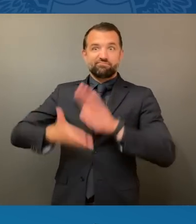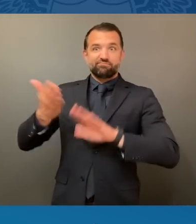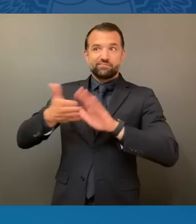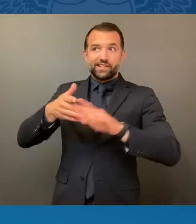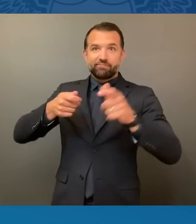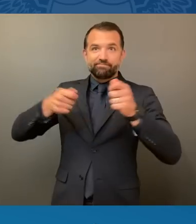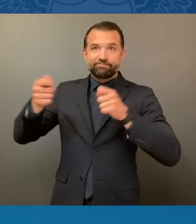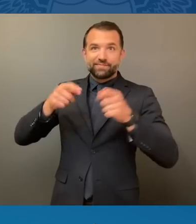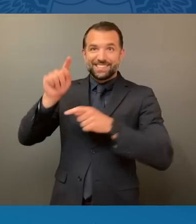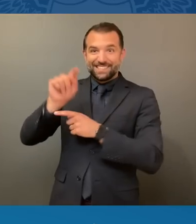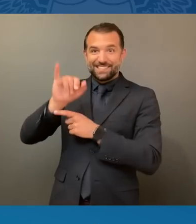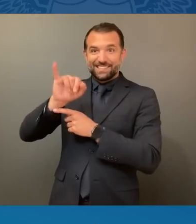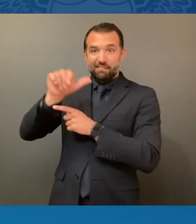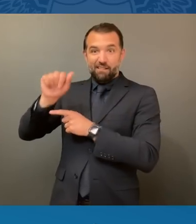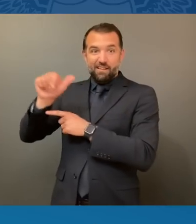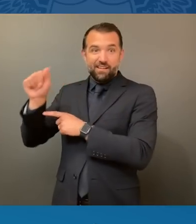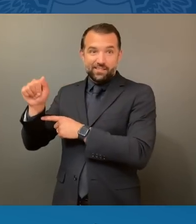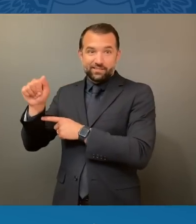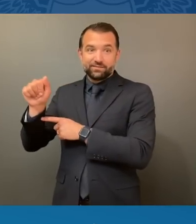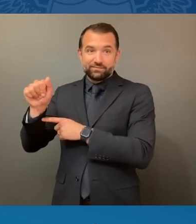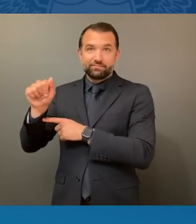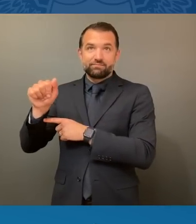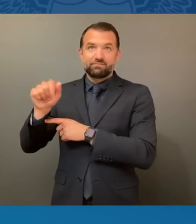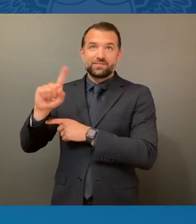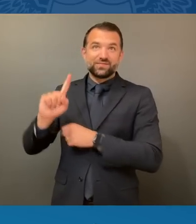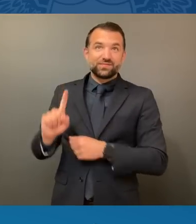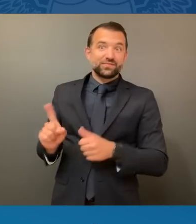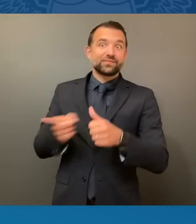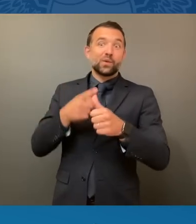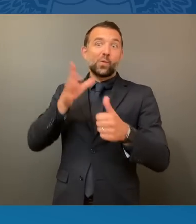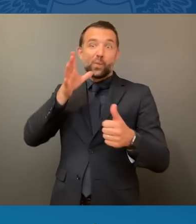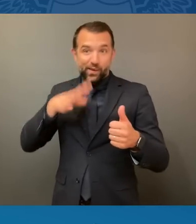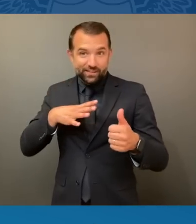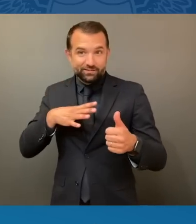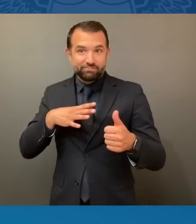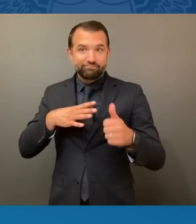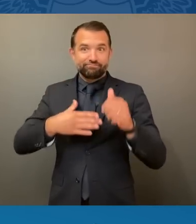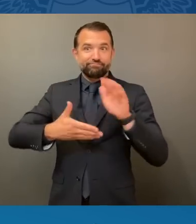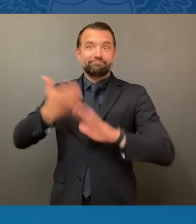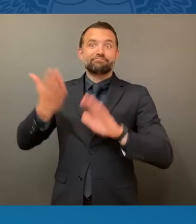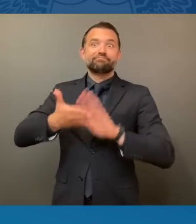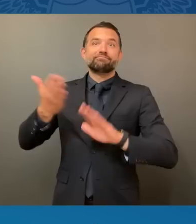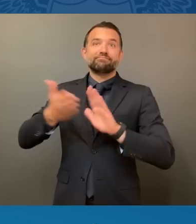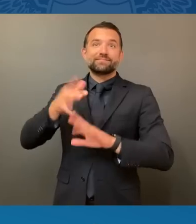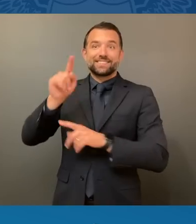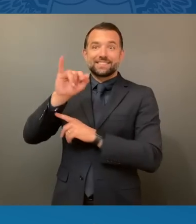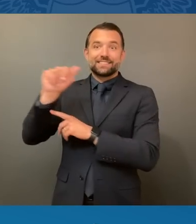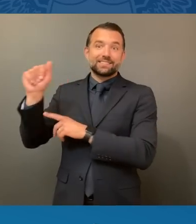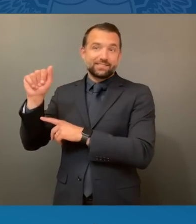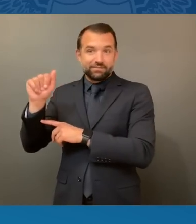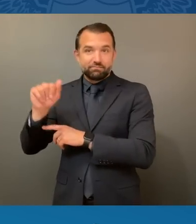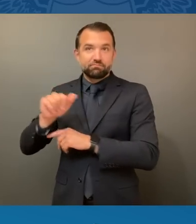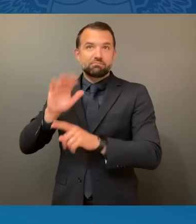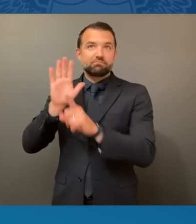woman to run TIAA. And by the way, they manage more than $1 trillion.